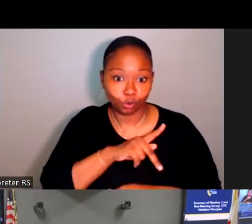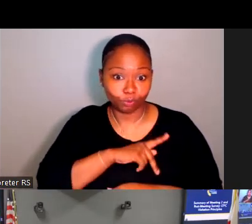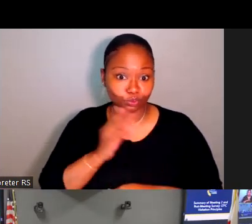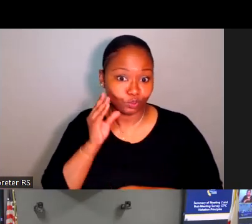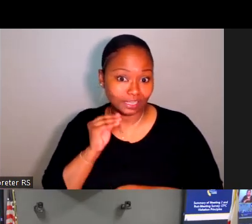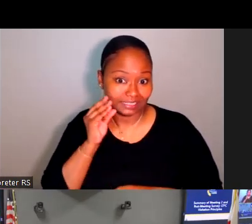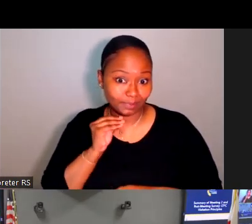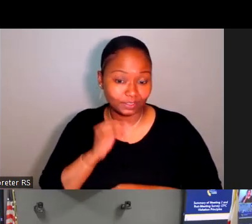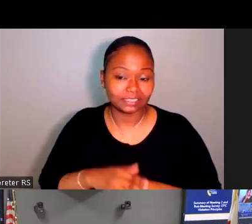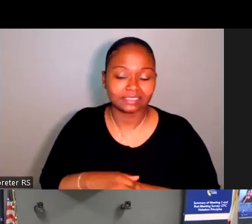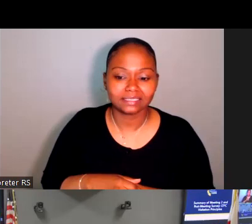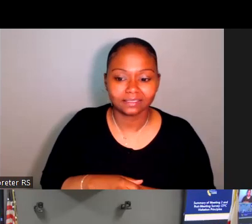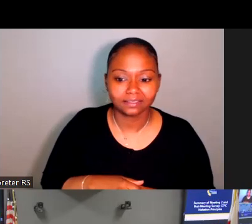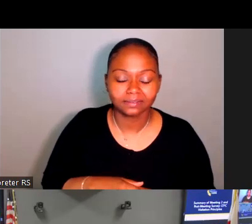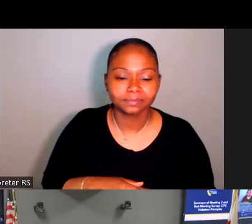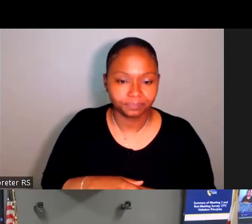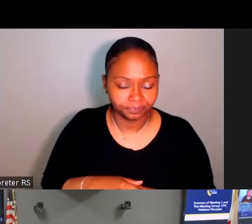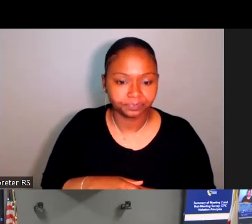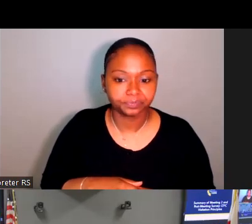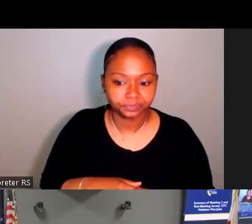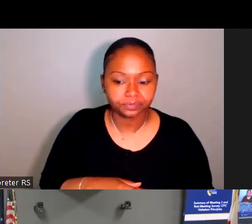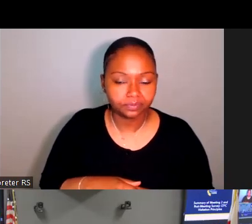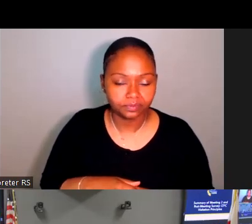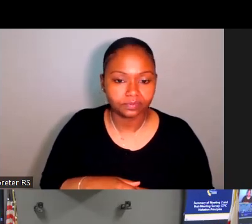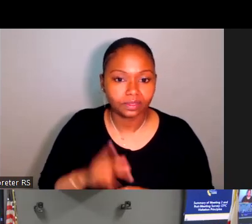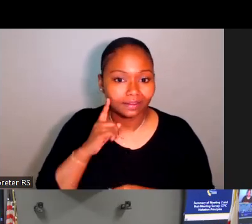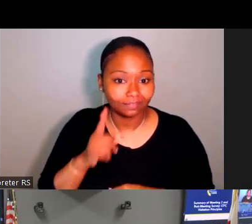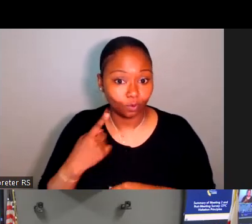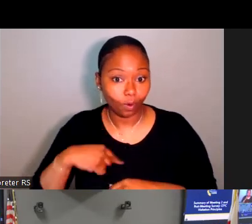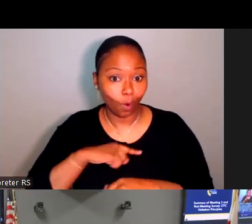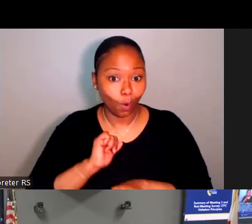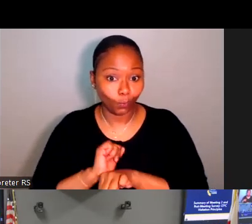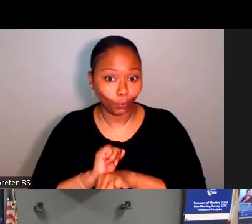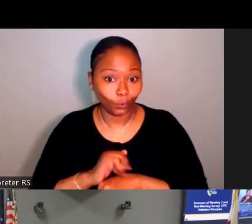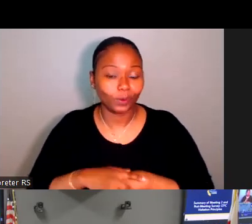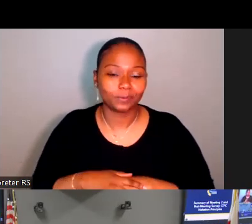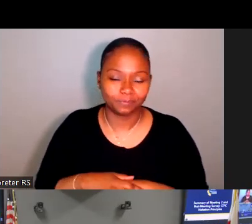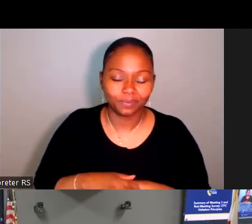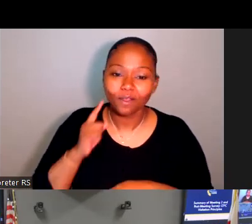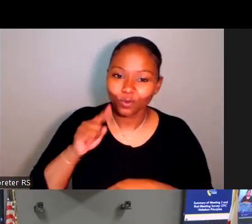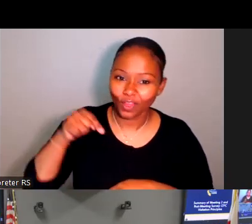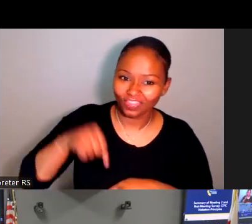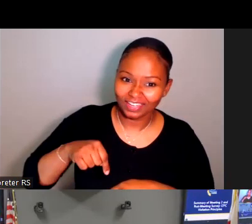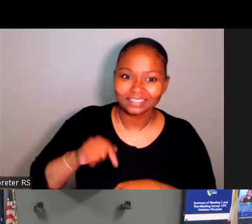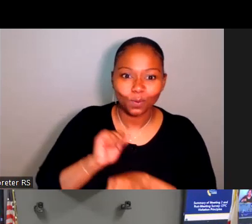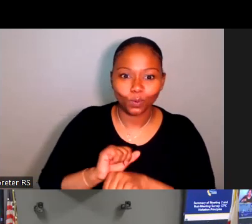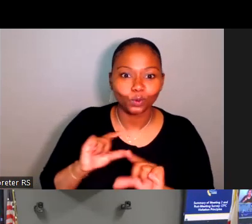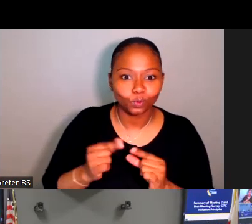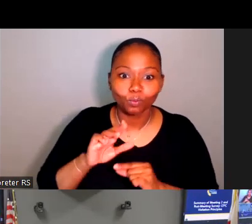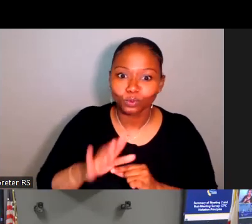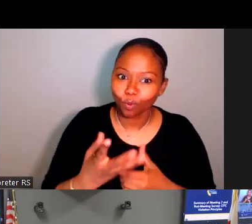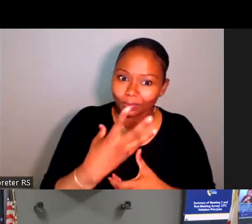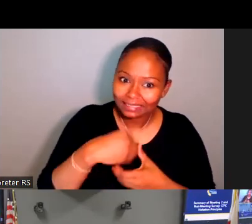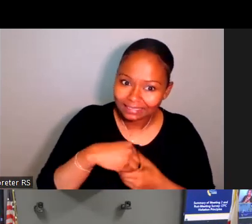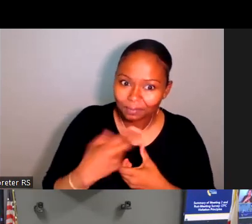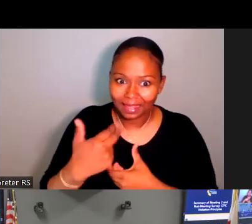insights into the work of this work group. Your participation, your input has